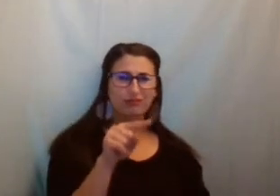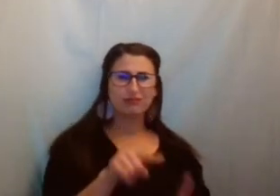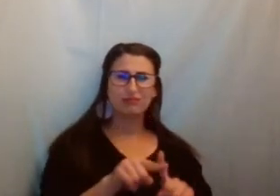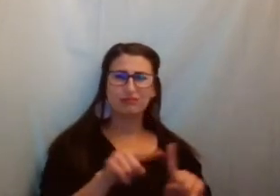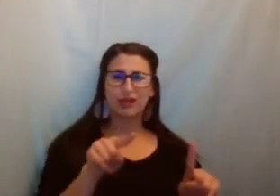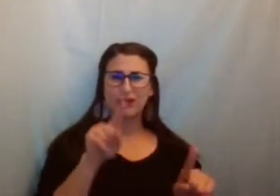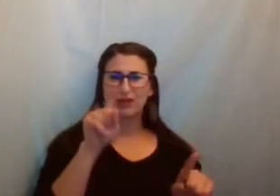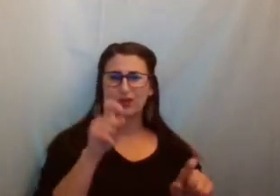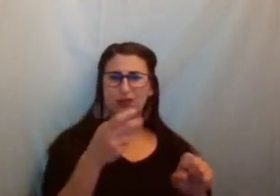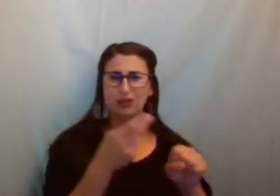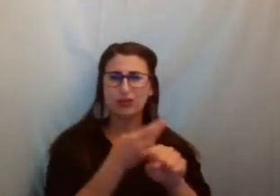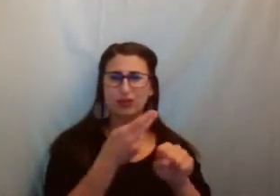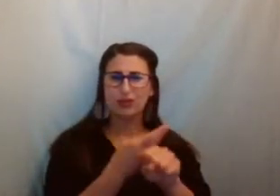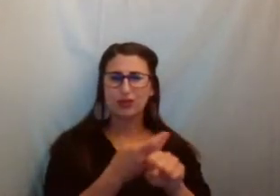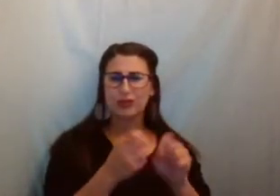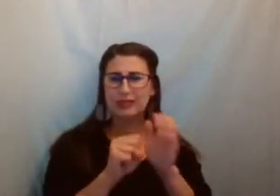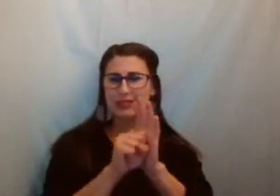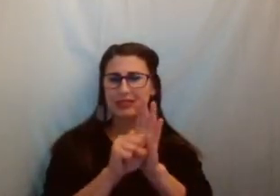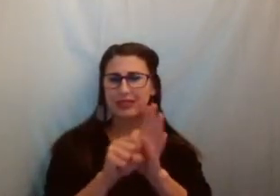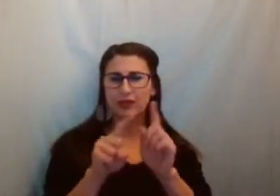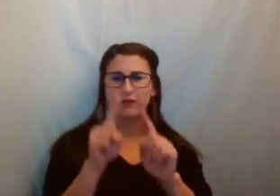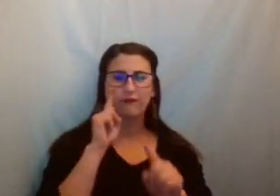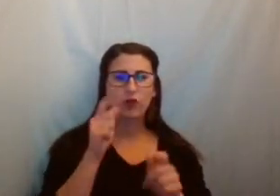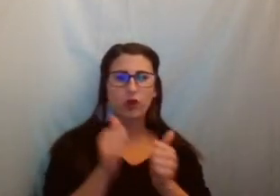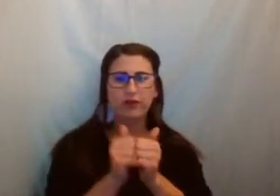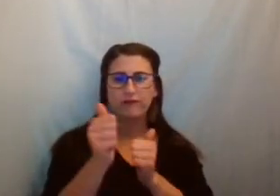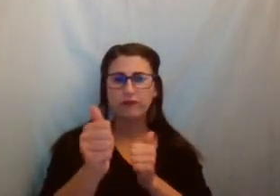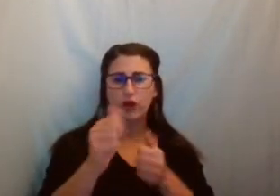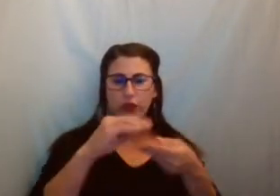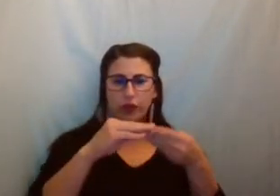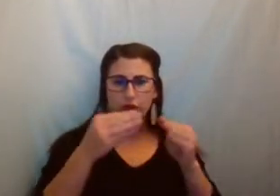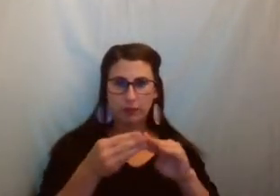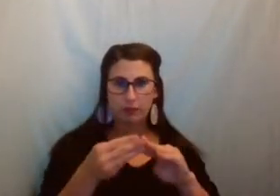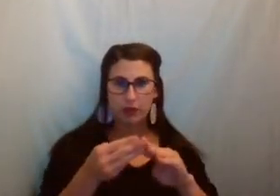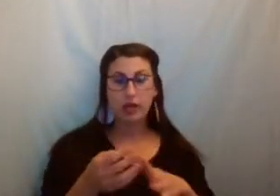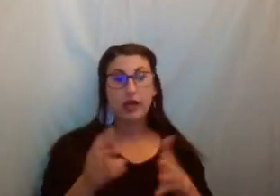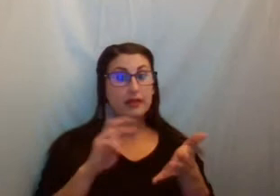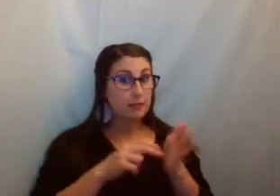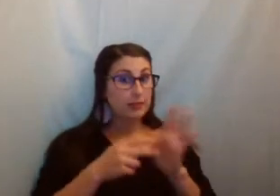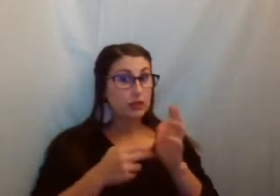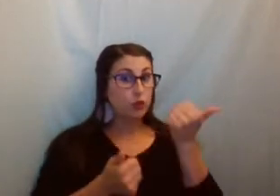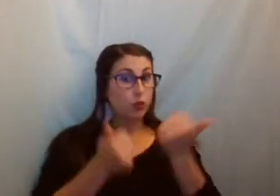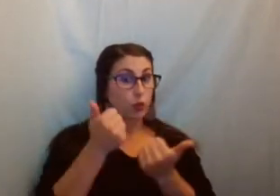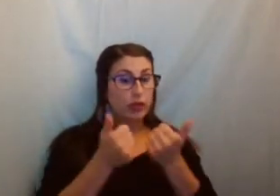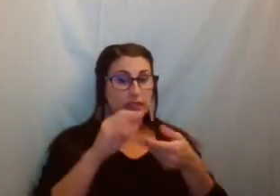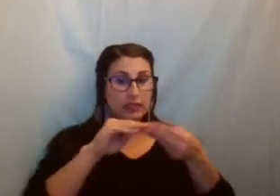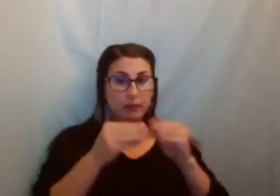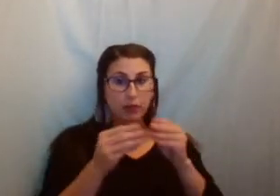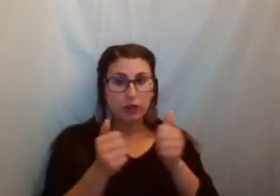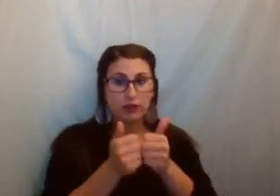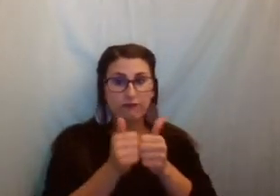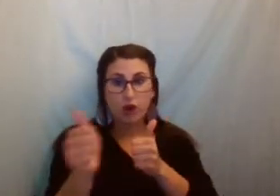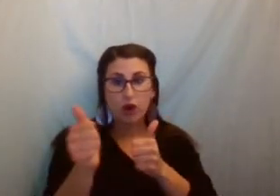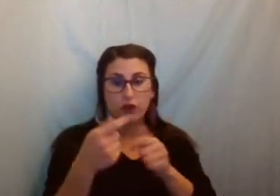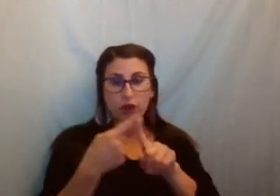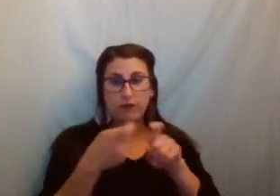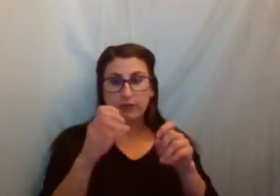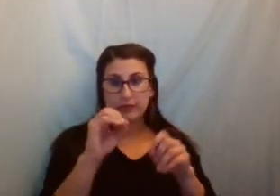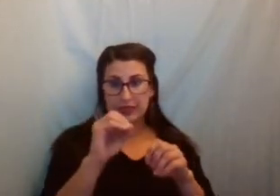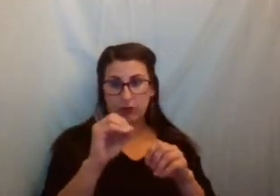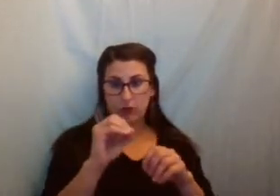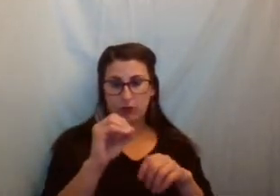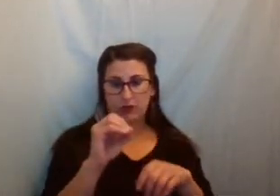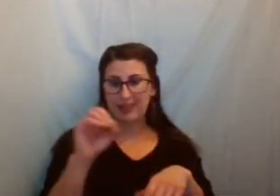But you gotta take the sign of the further number. So which number is further away from 0? Negative 8